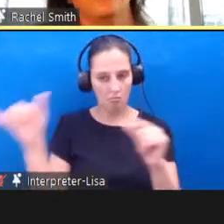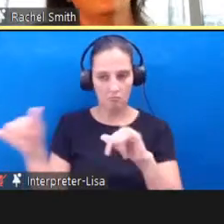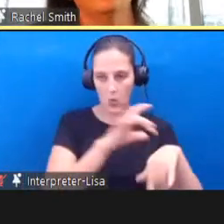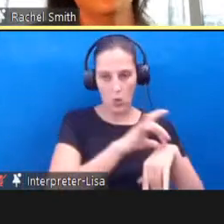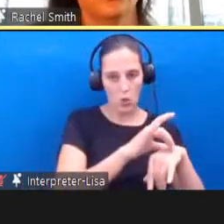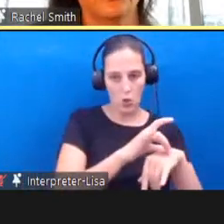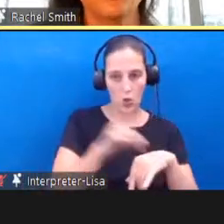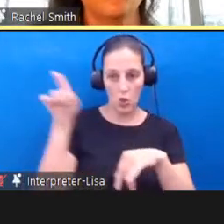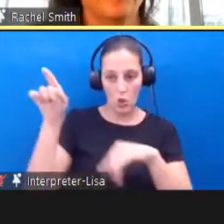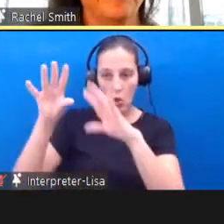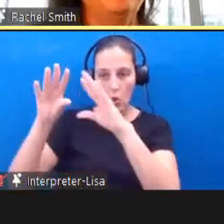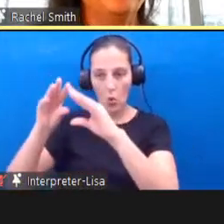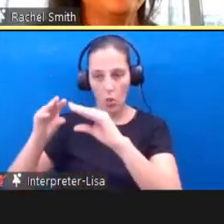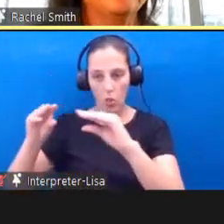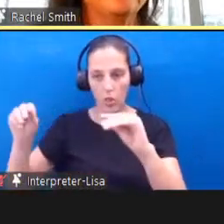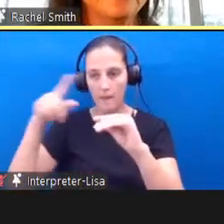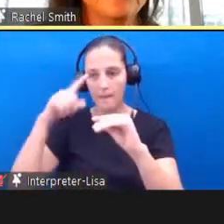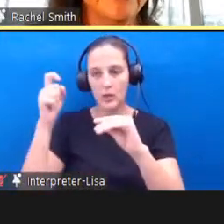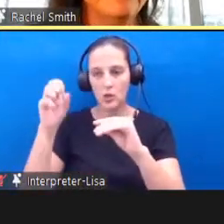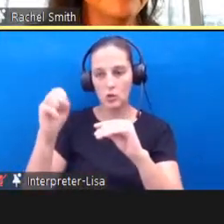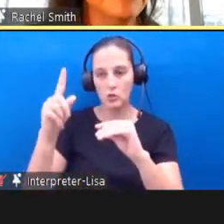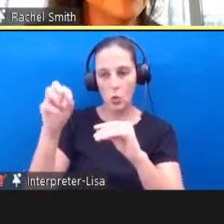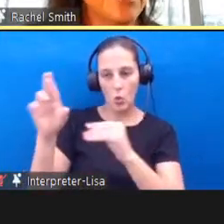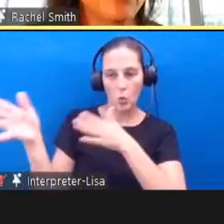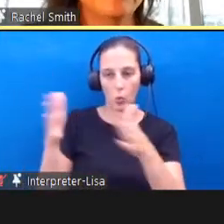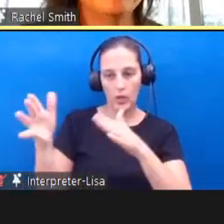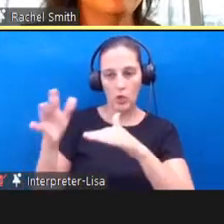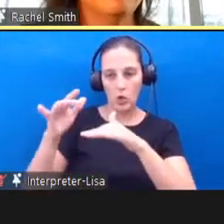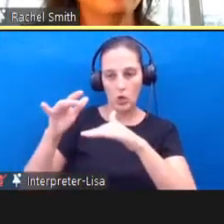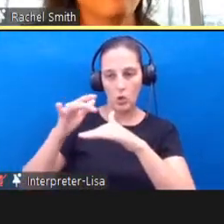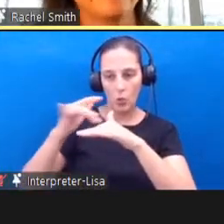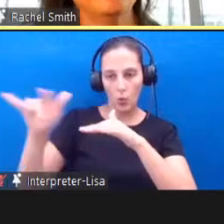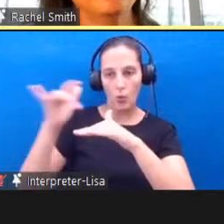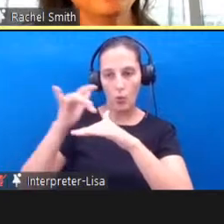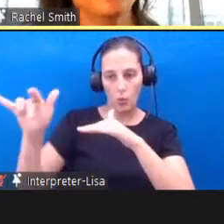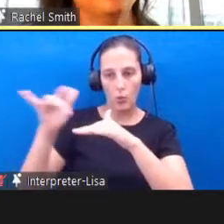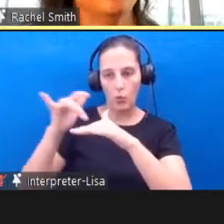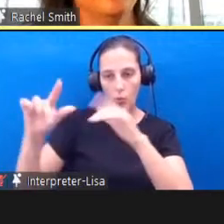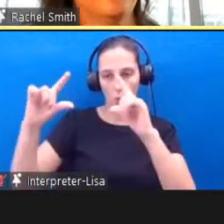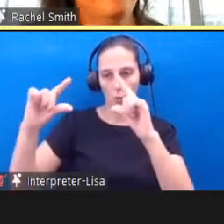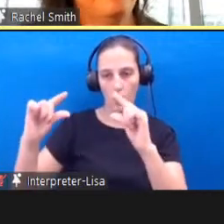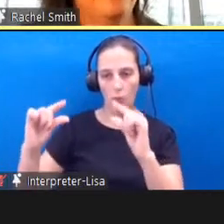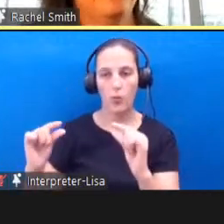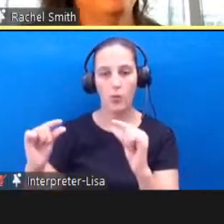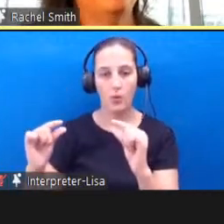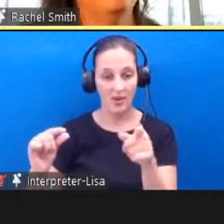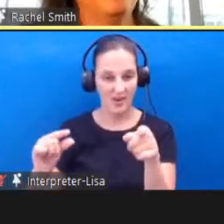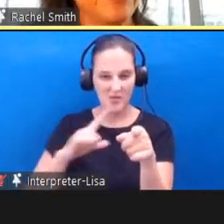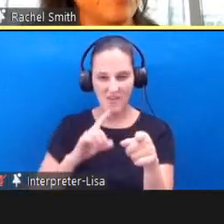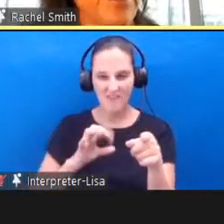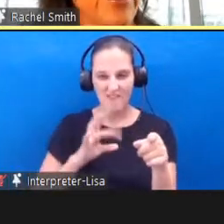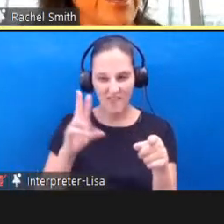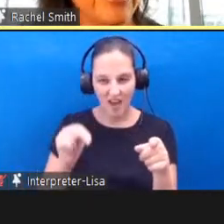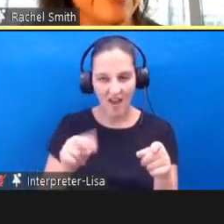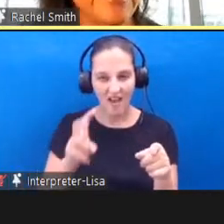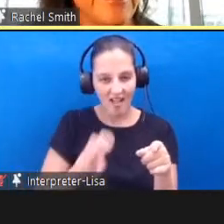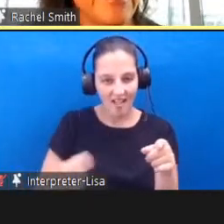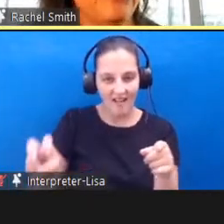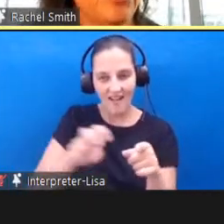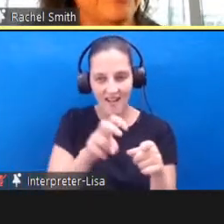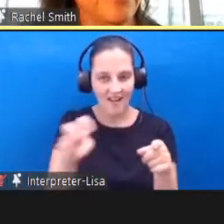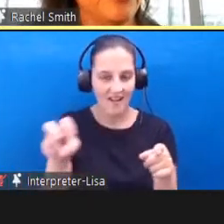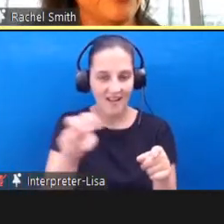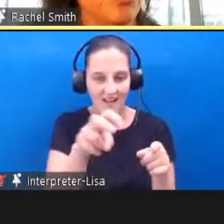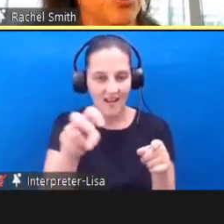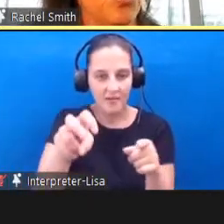the phenomenon of solar wind stripping. But again, this is a fun ride. You can just go through Valles Marineris,